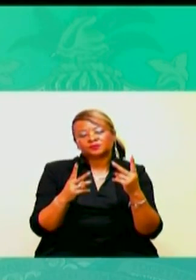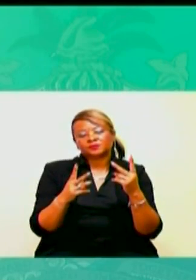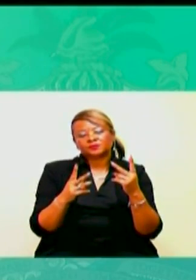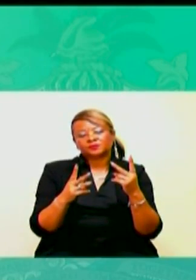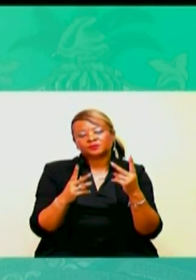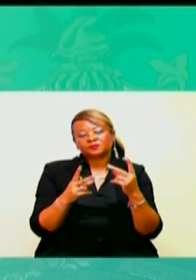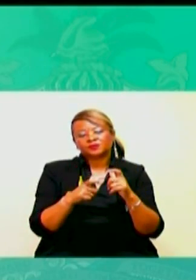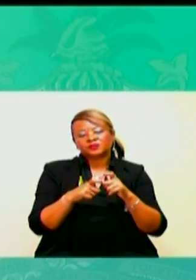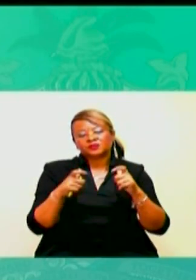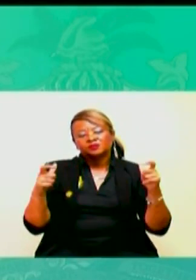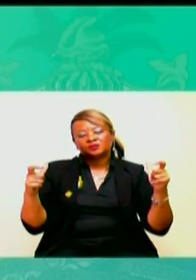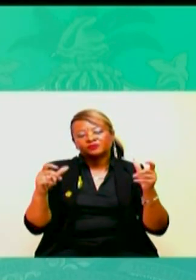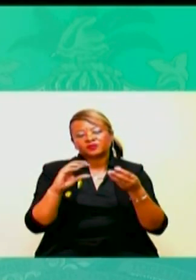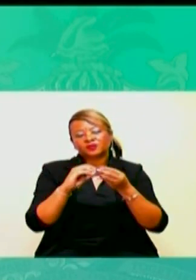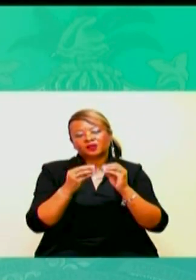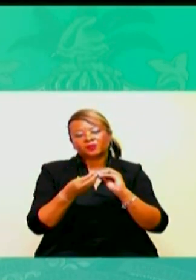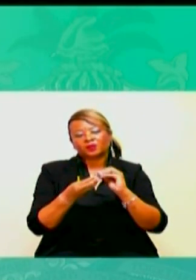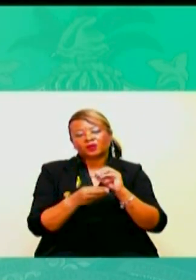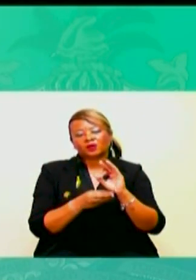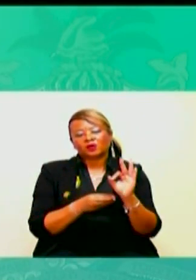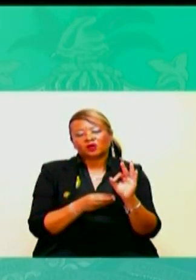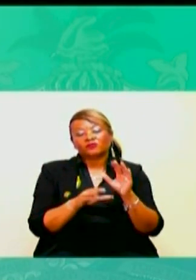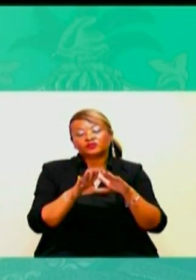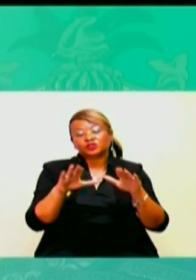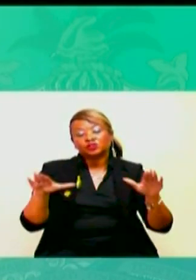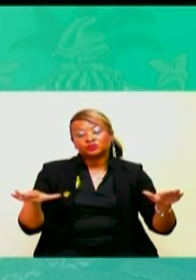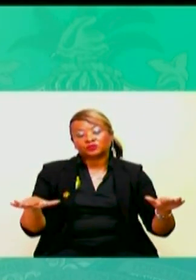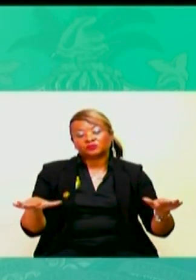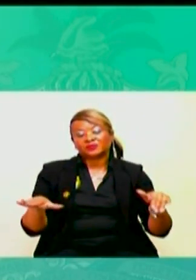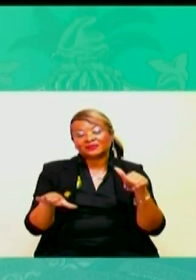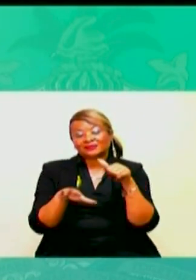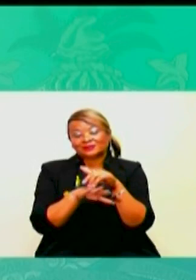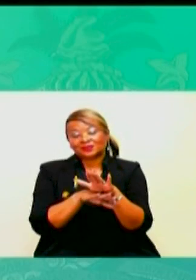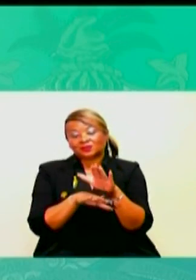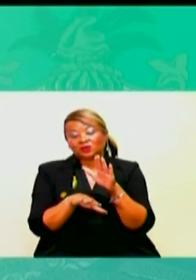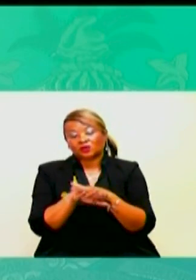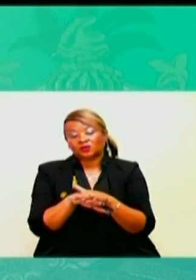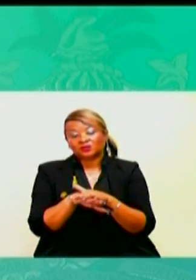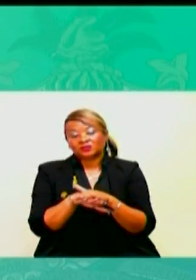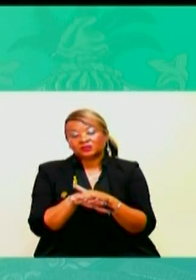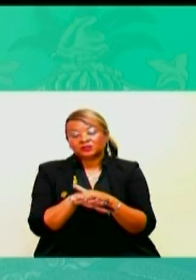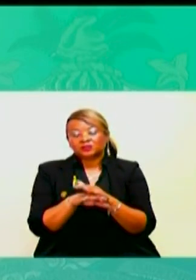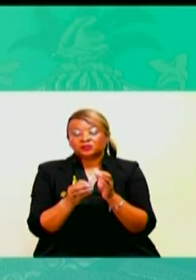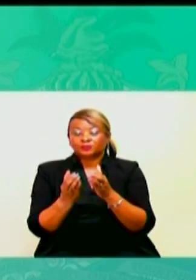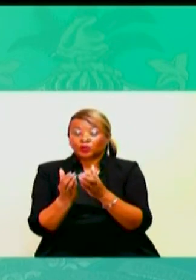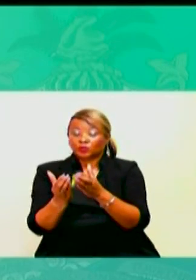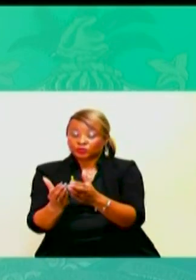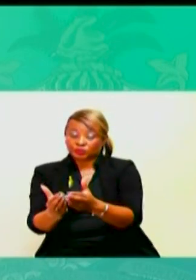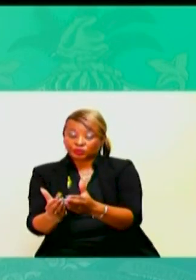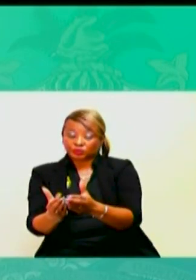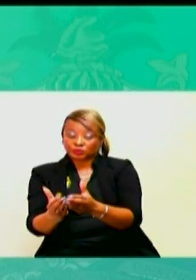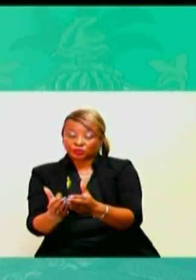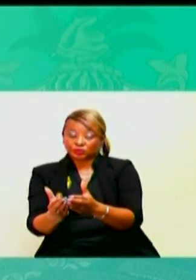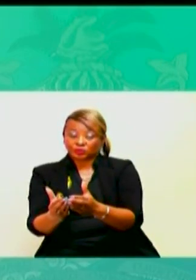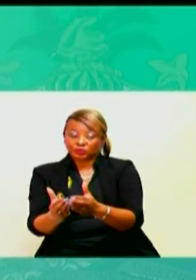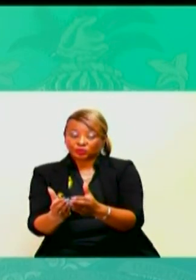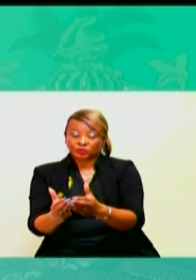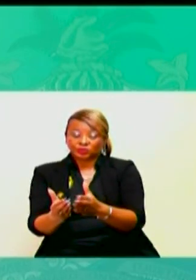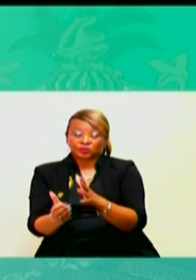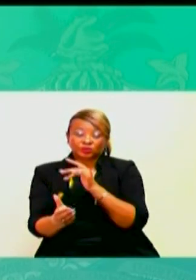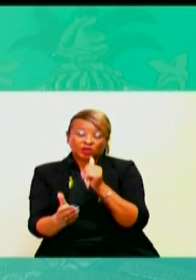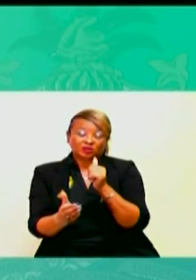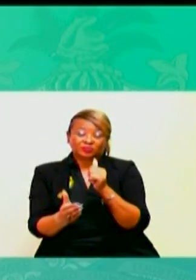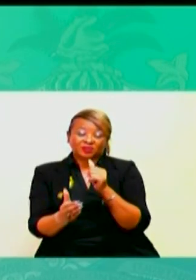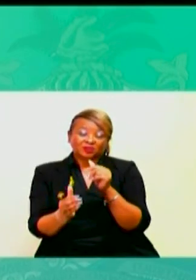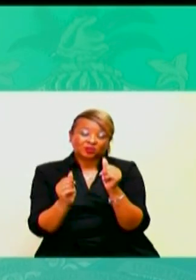a significant number of children being sent on these unseaworthy crafts, or what we call unaccompanied minors.